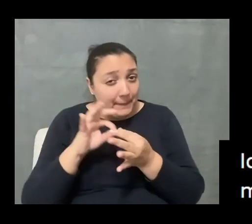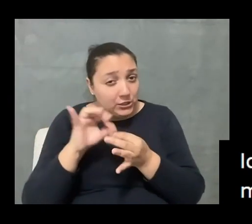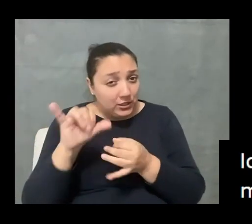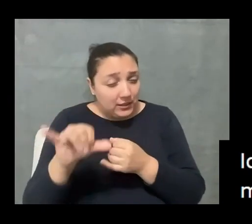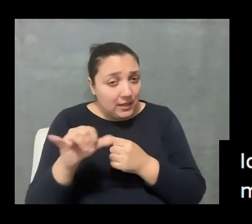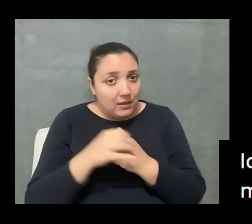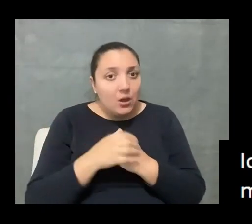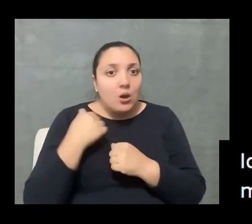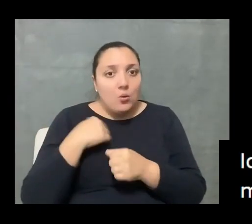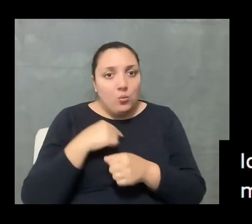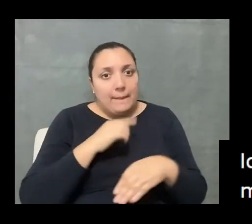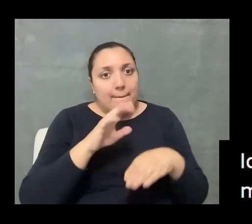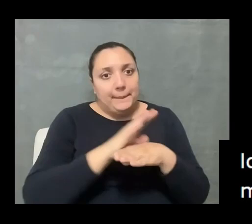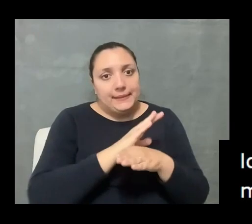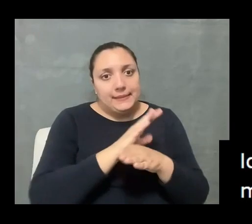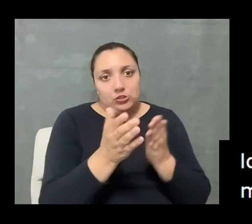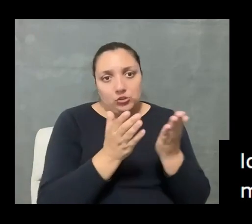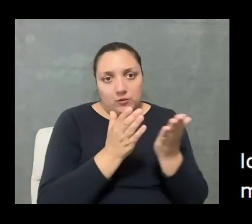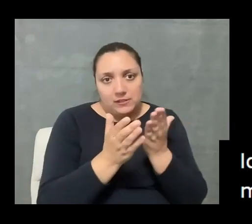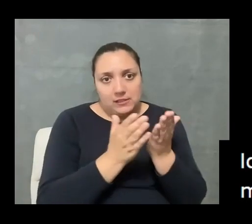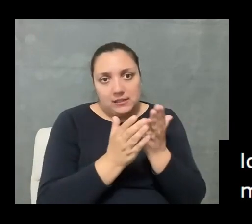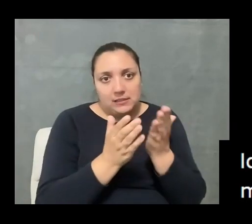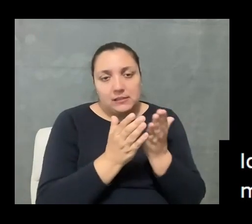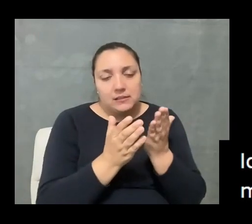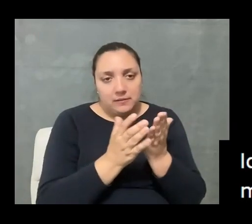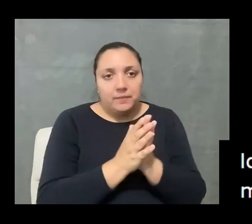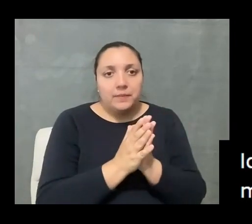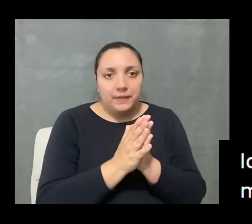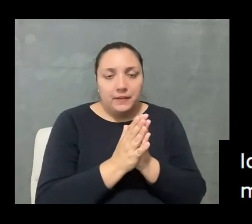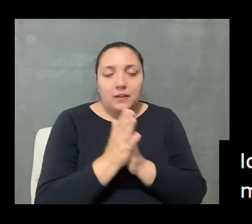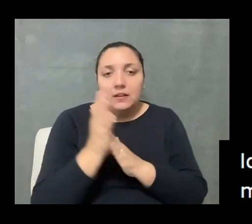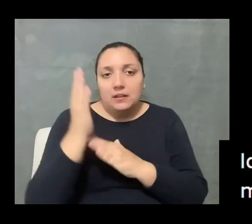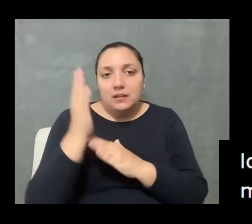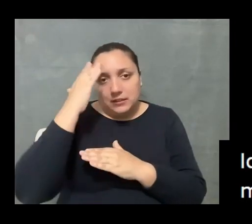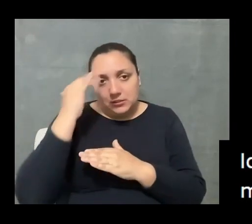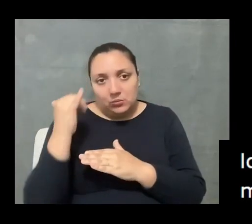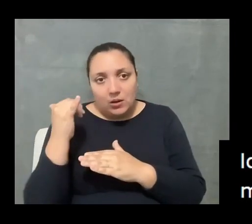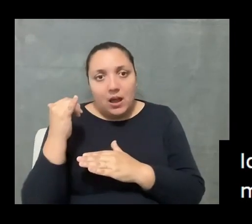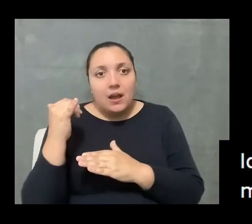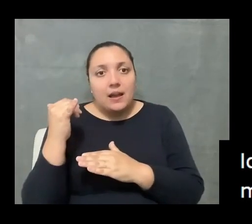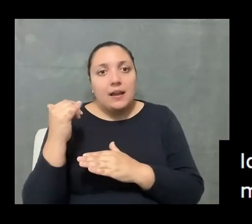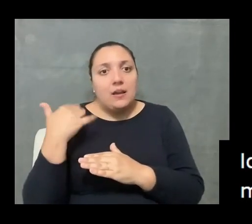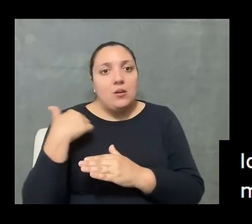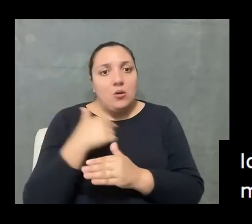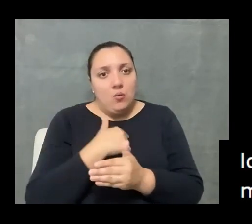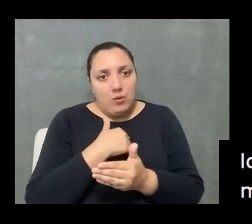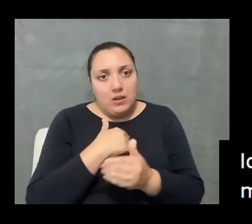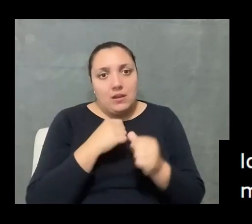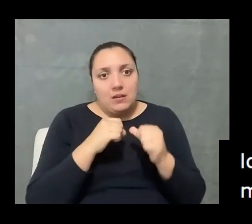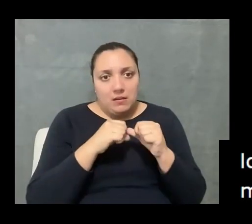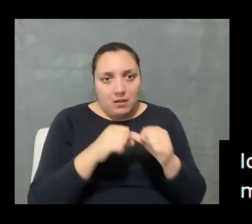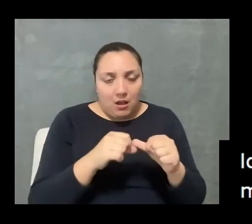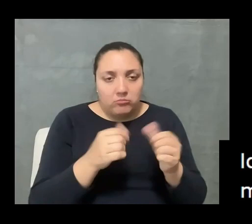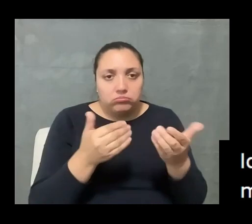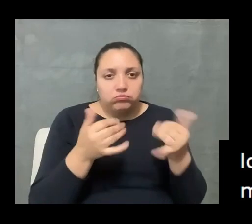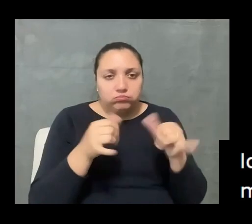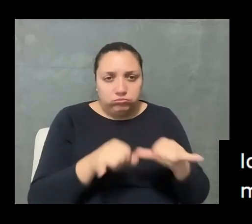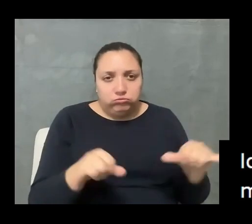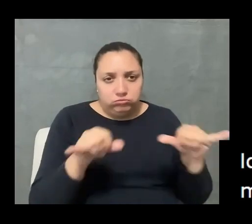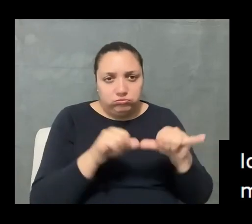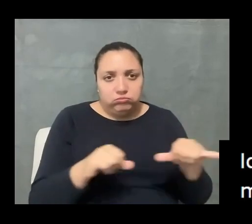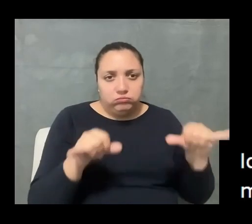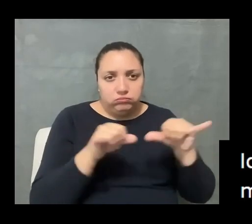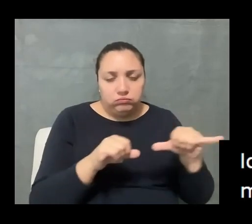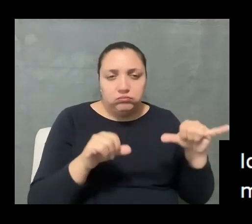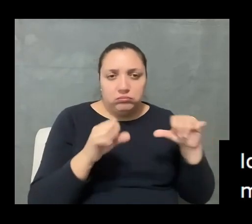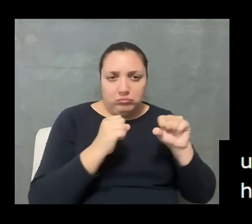our business services are what predicated the resiliency and redundancy within our network. That same